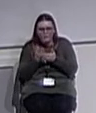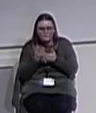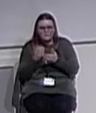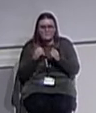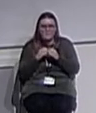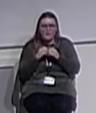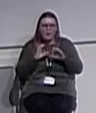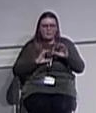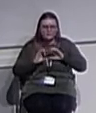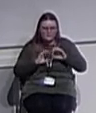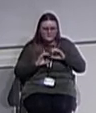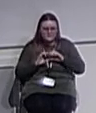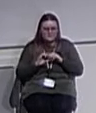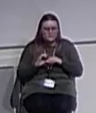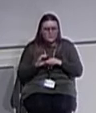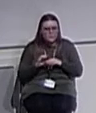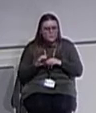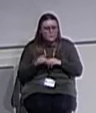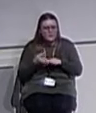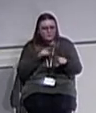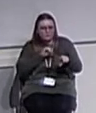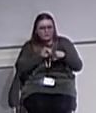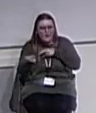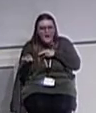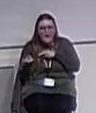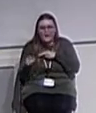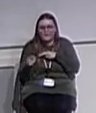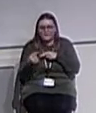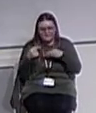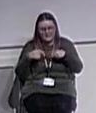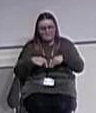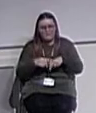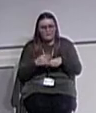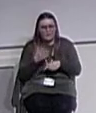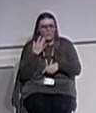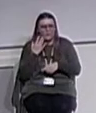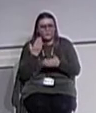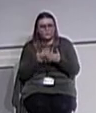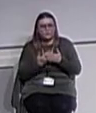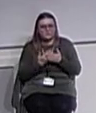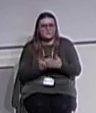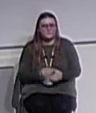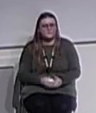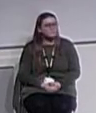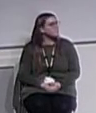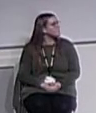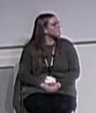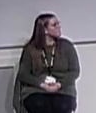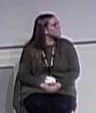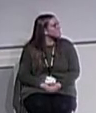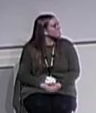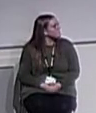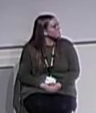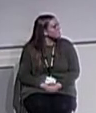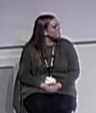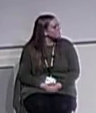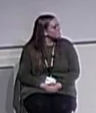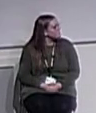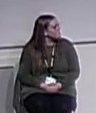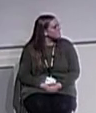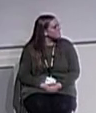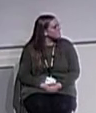get to sample all different parts of it here whilst you're studying. So I'll talk about sort of some